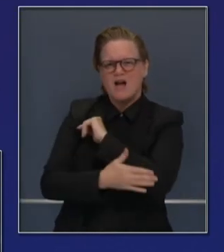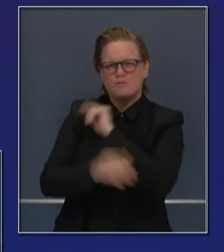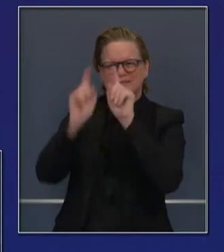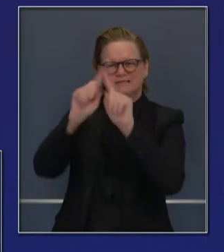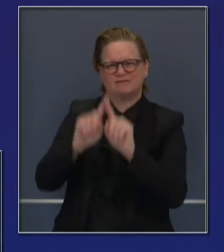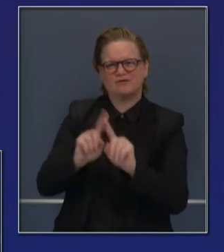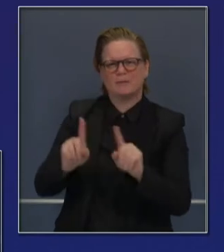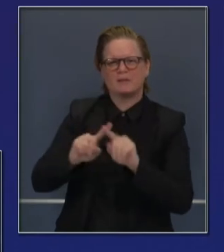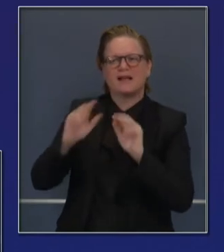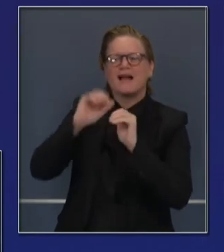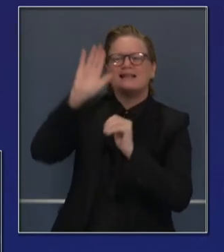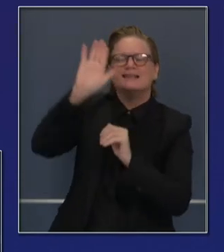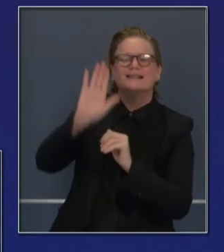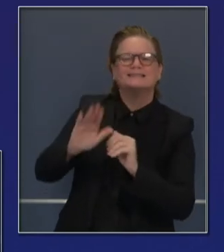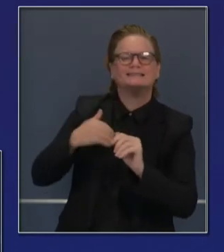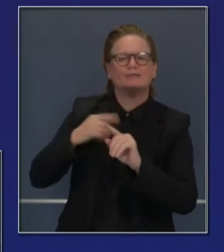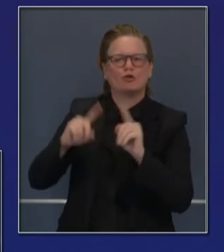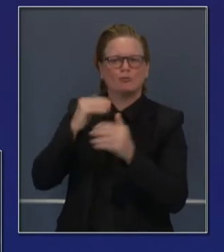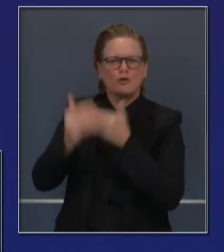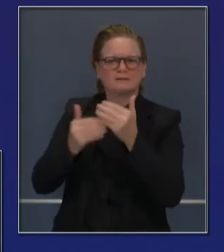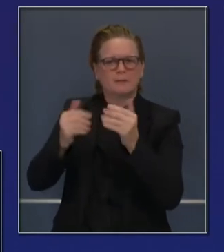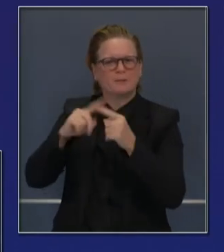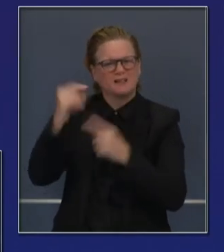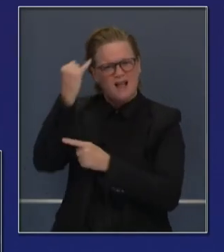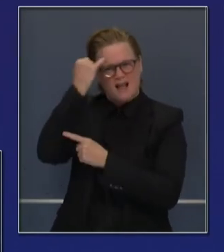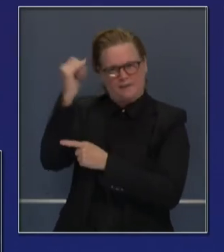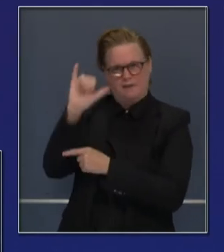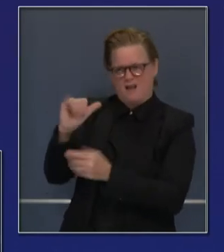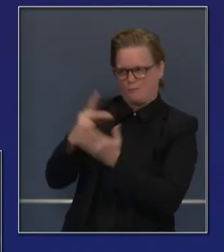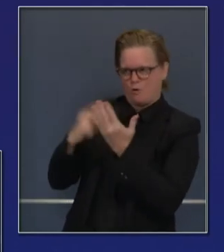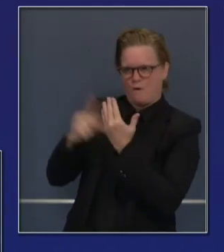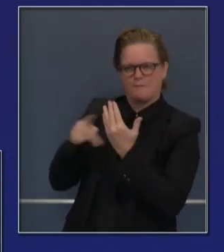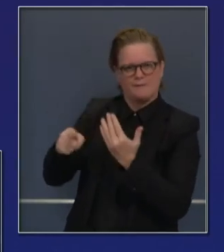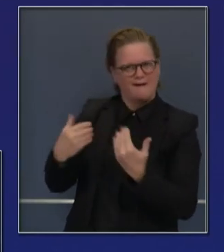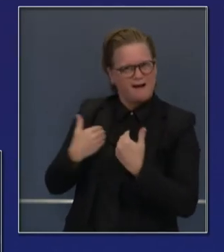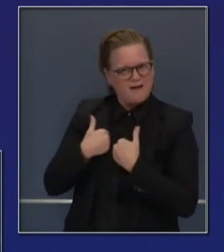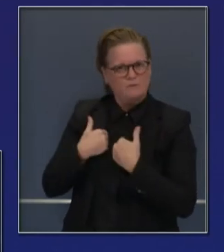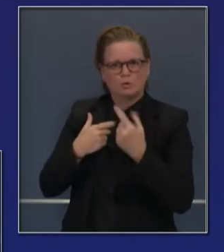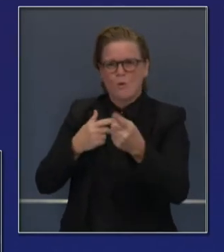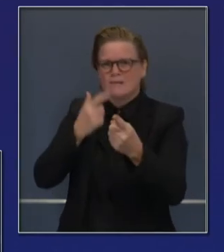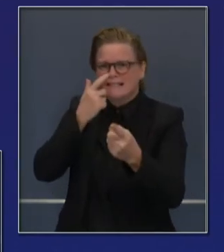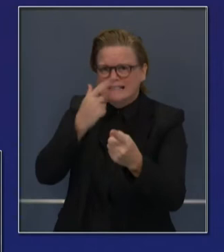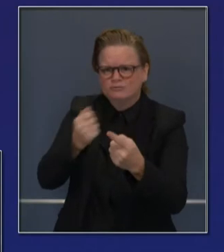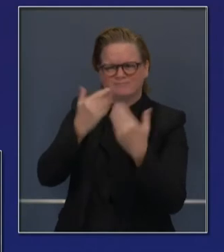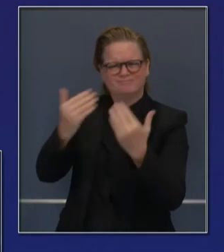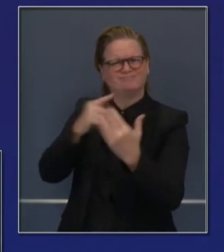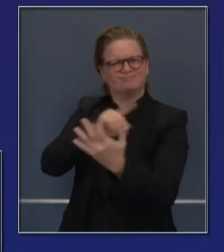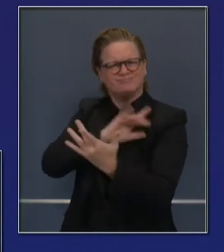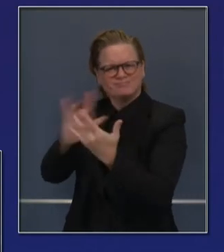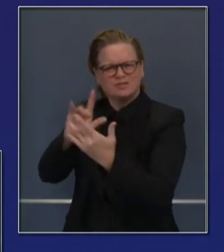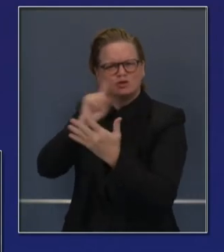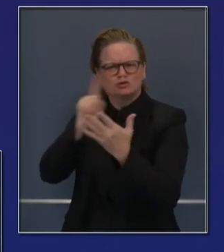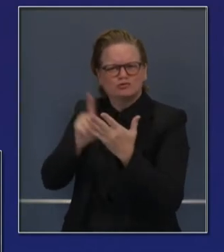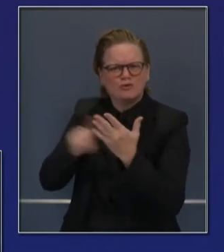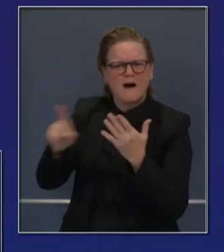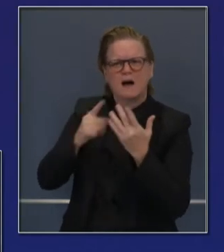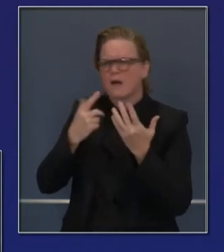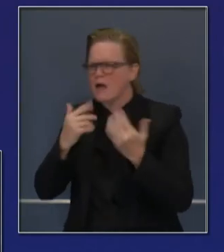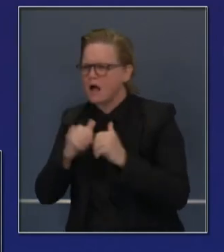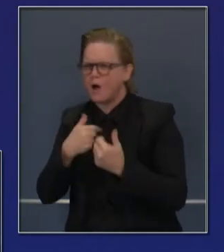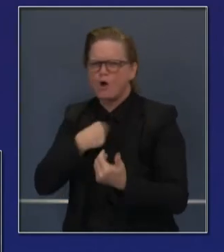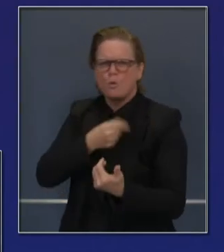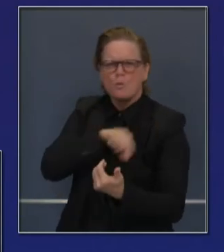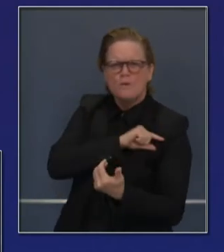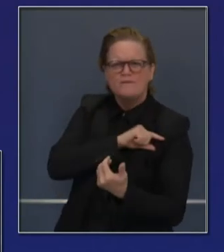has different rules and regulations and different criteria as it relates to how they operate this specifically. But